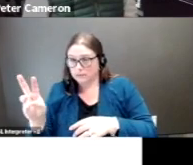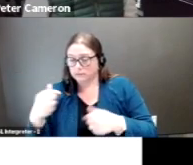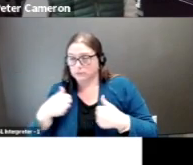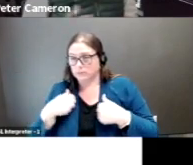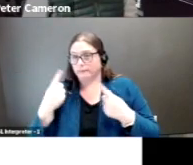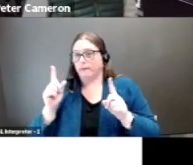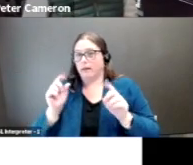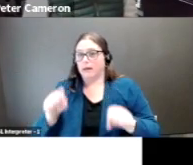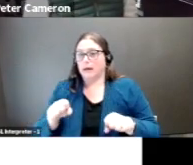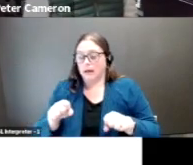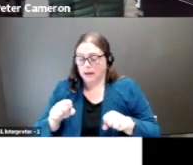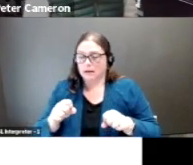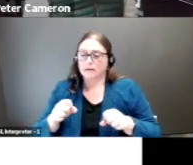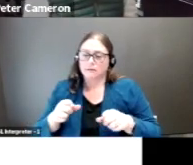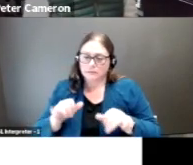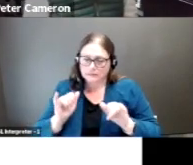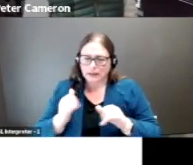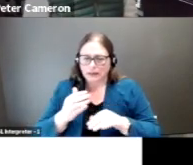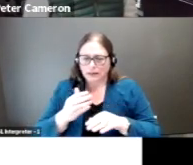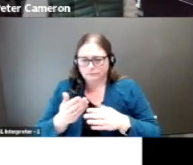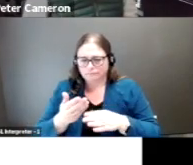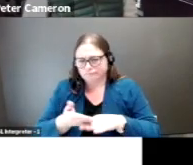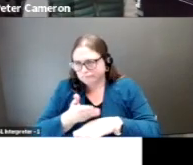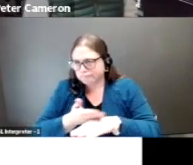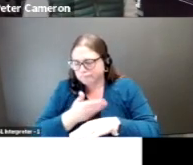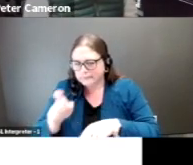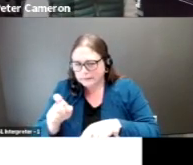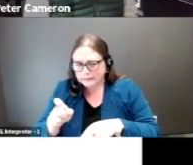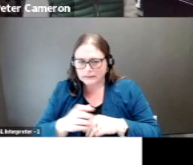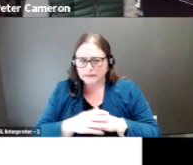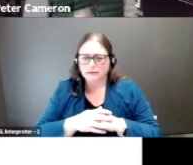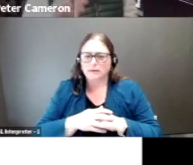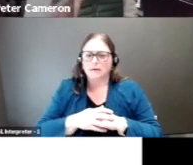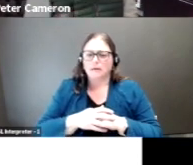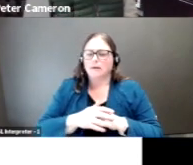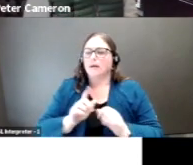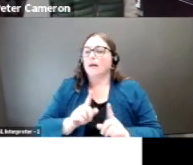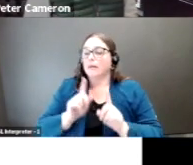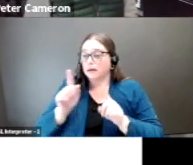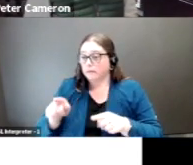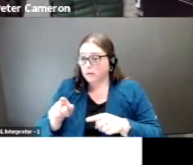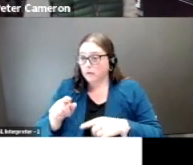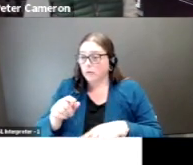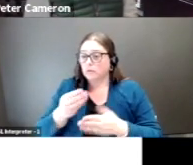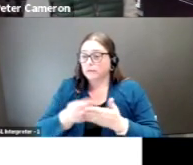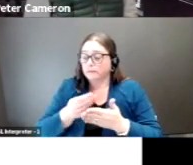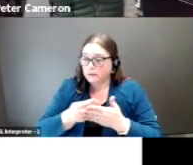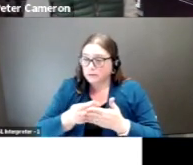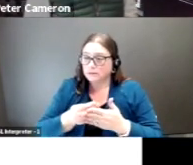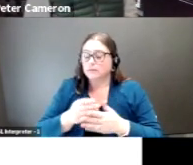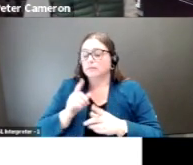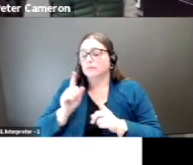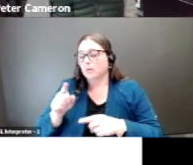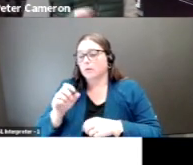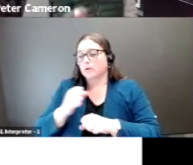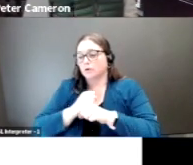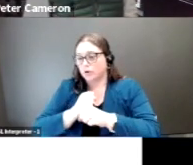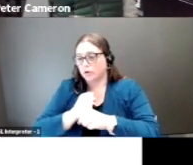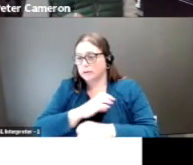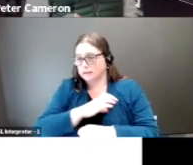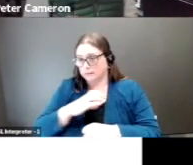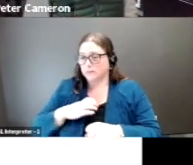of people in the private business, they'll go to the Securities Commission and they'll register to sell shares. Well, one of the